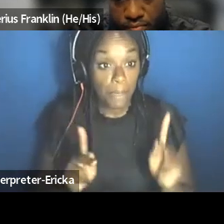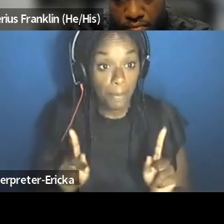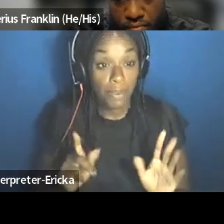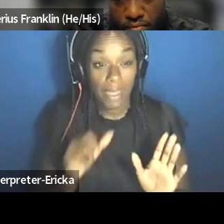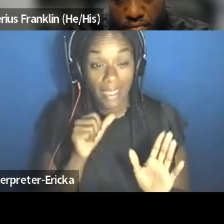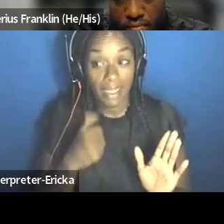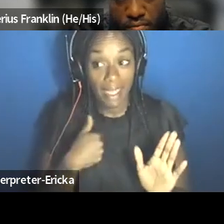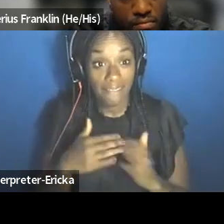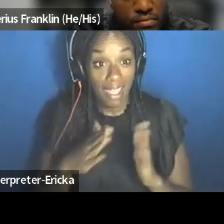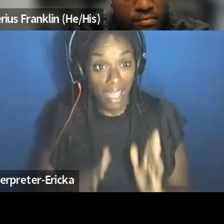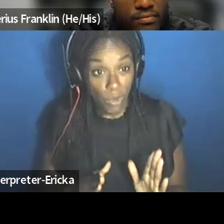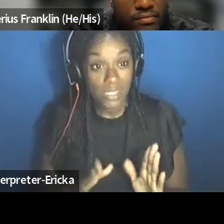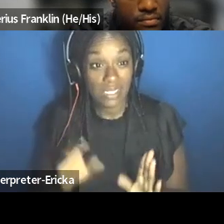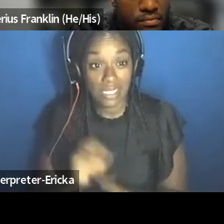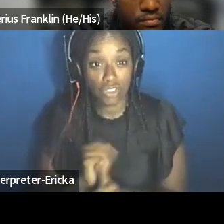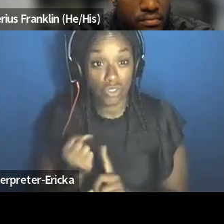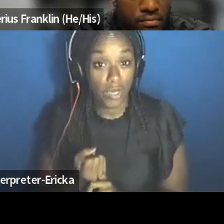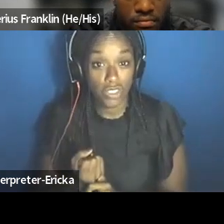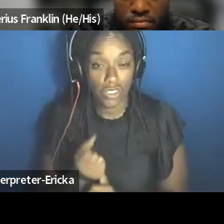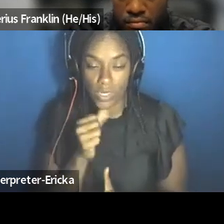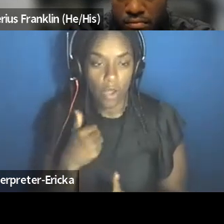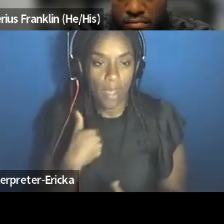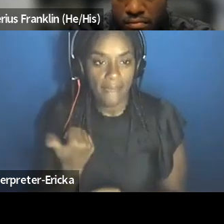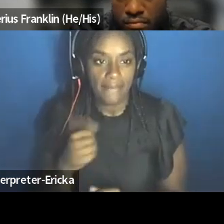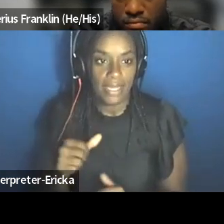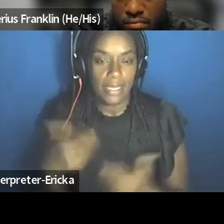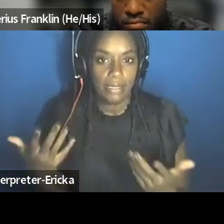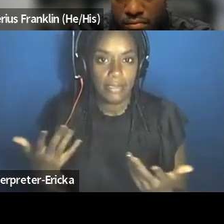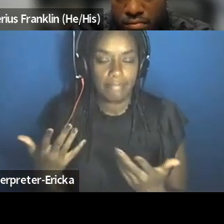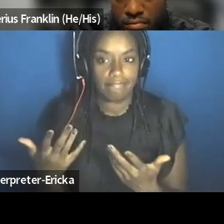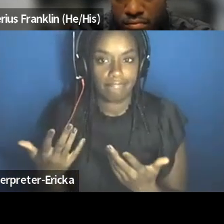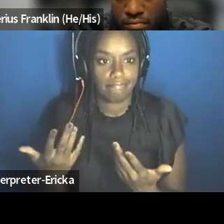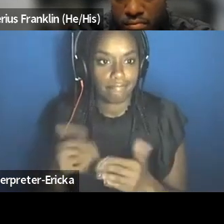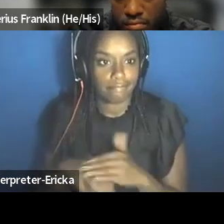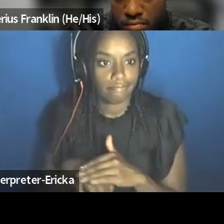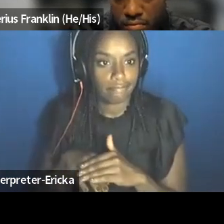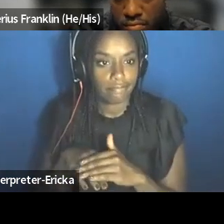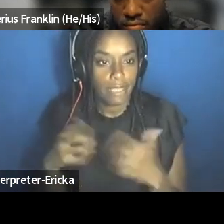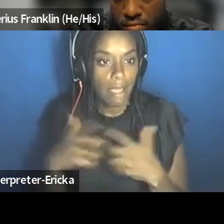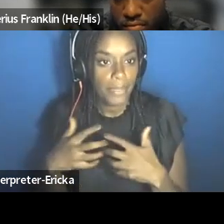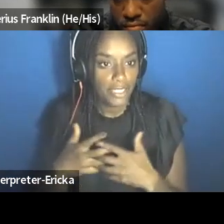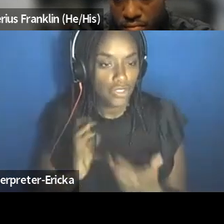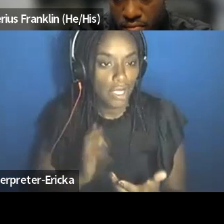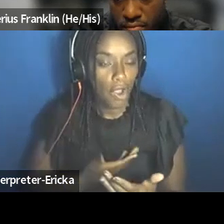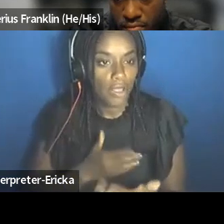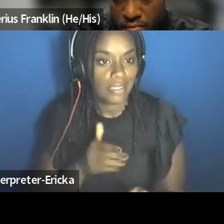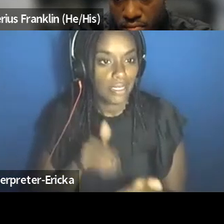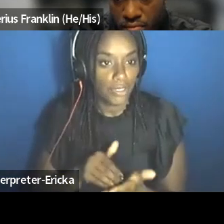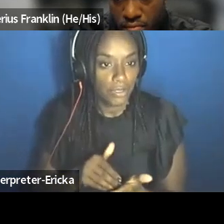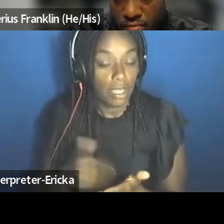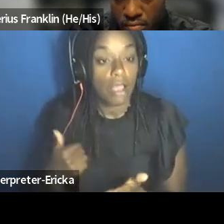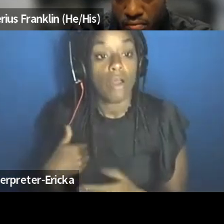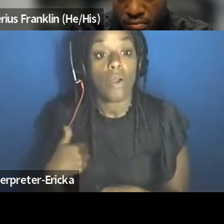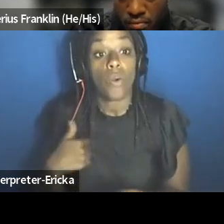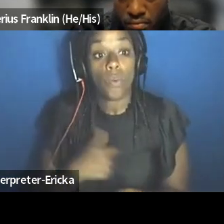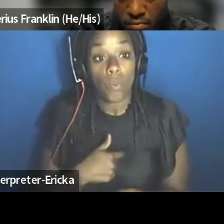center. So I can't pay rent, I can't do those things. So what I've been finding is we're best serving folks that have